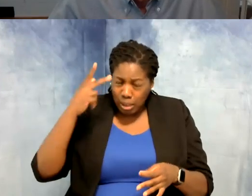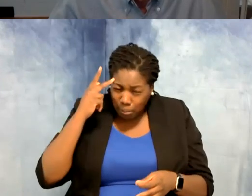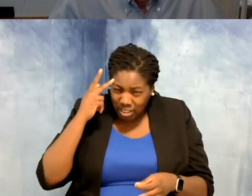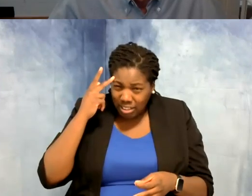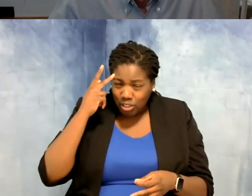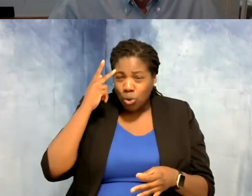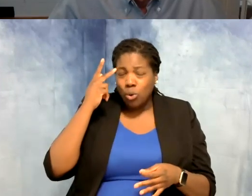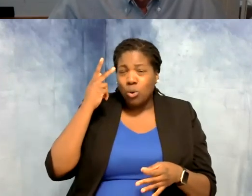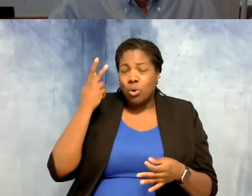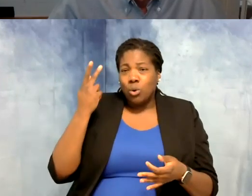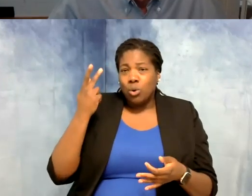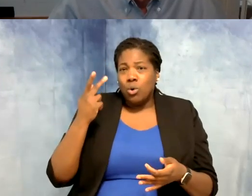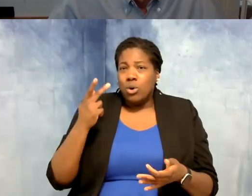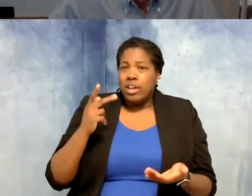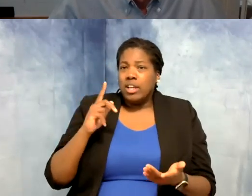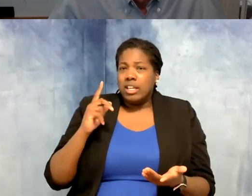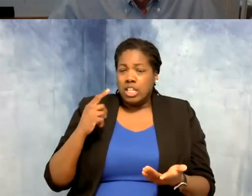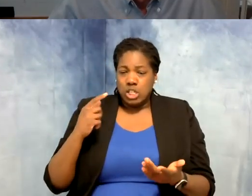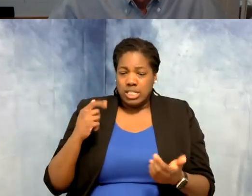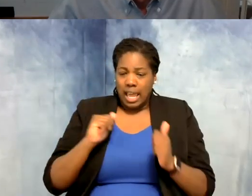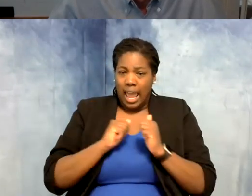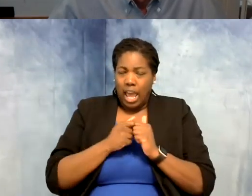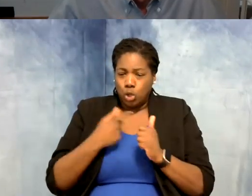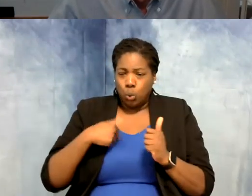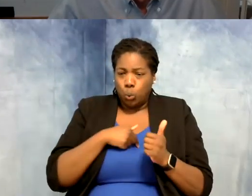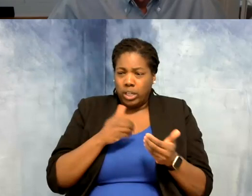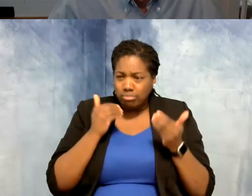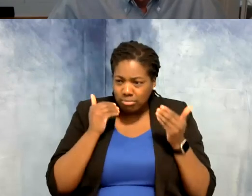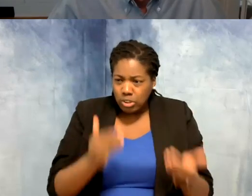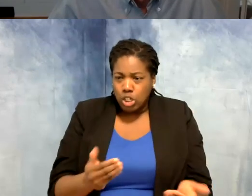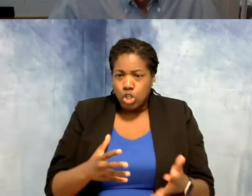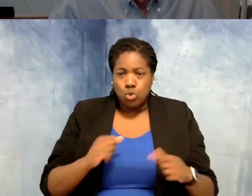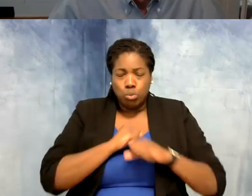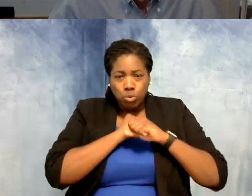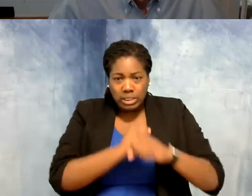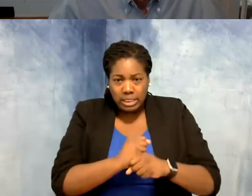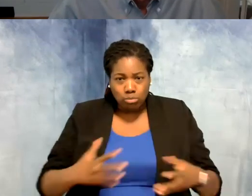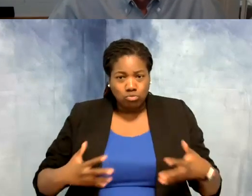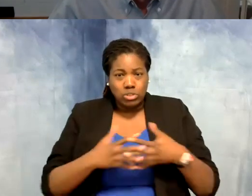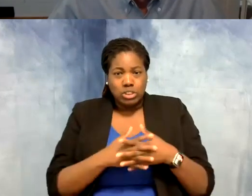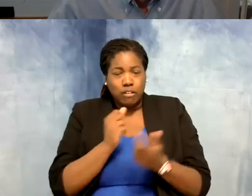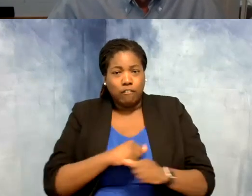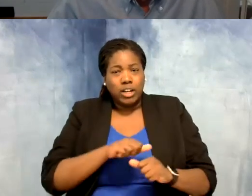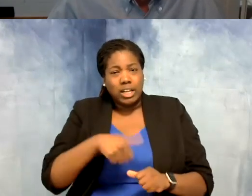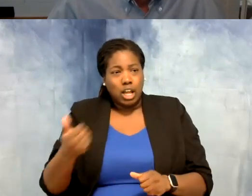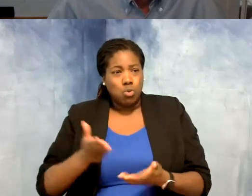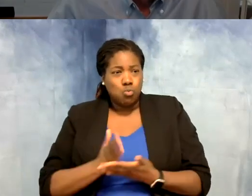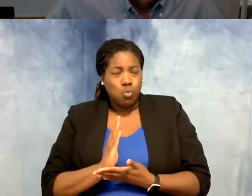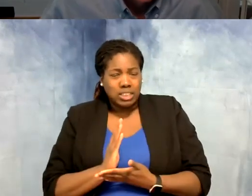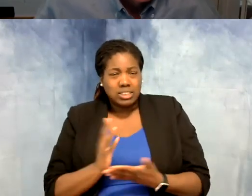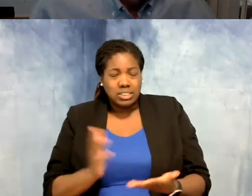appears? And if so, what is our path forward to protect reproductive freedom and our other cherished rights?